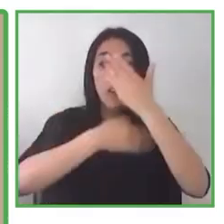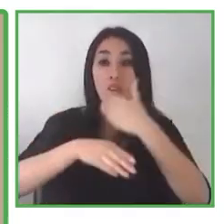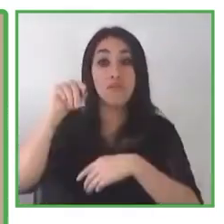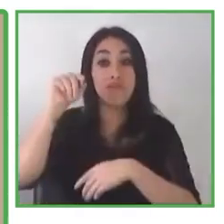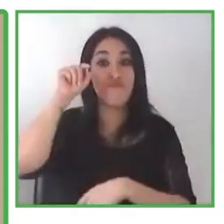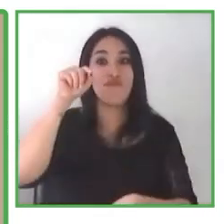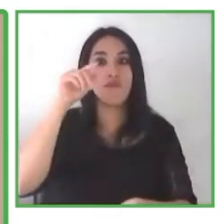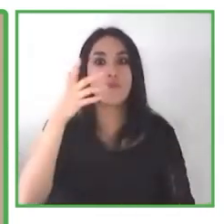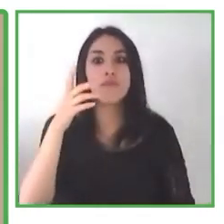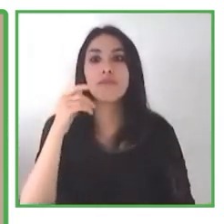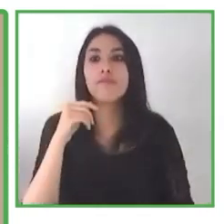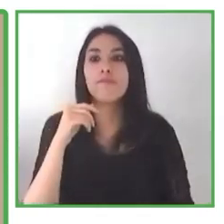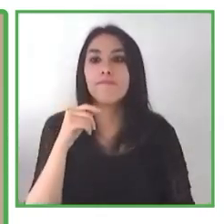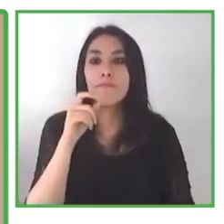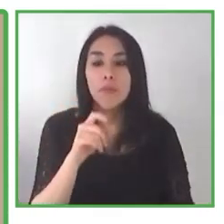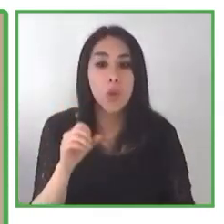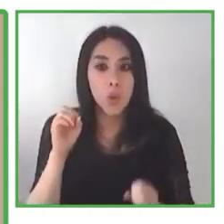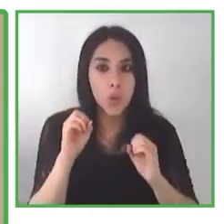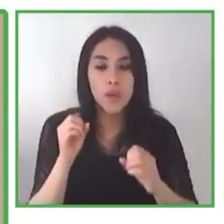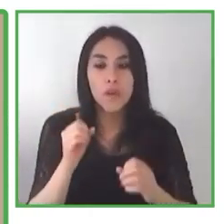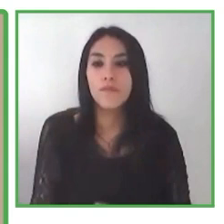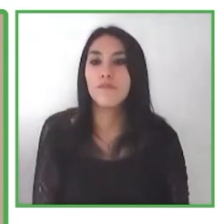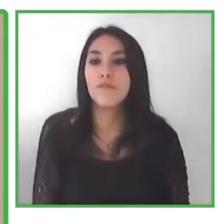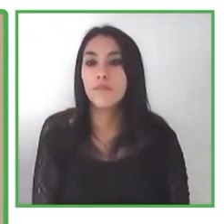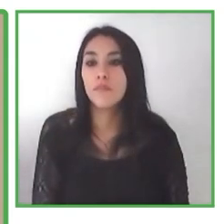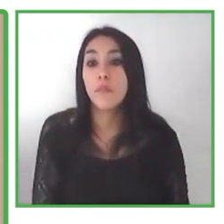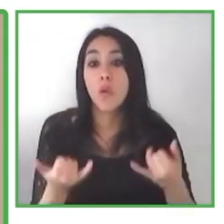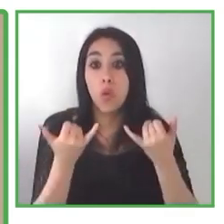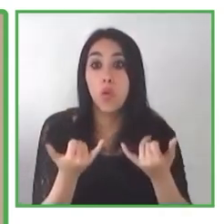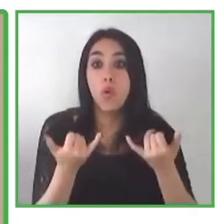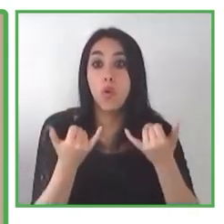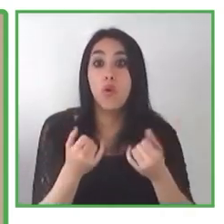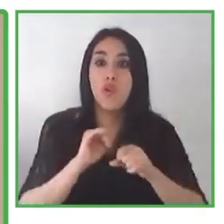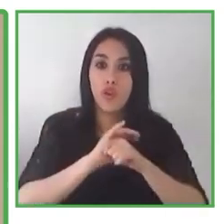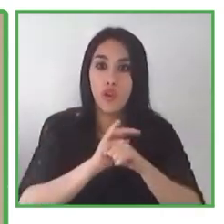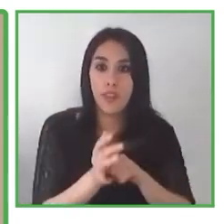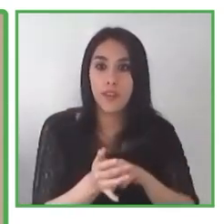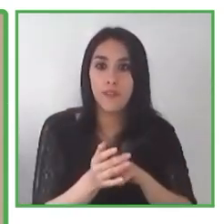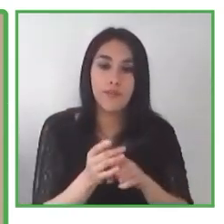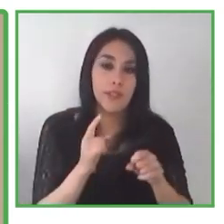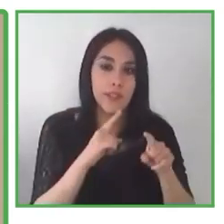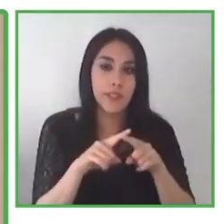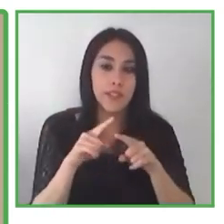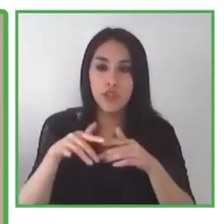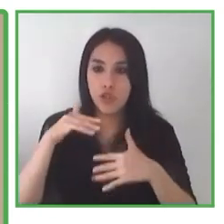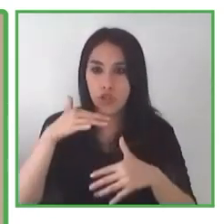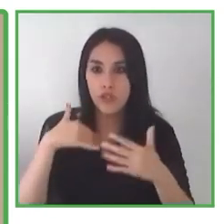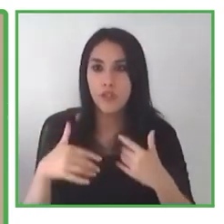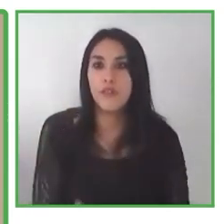And now with COVID and the different environments that people had,